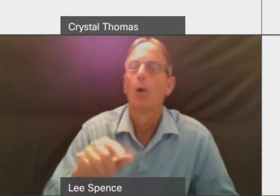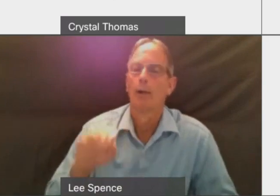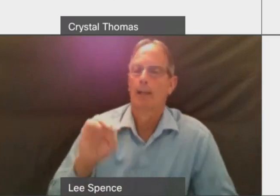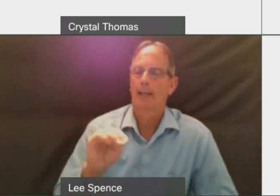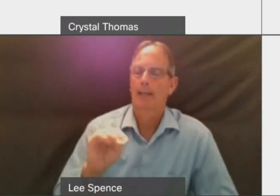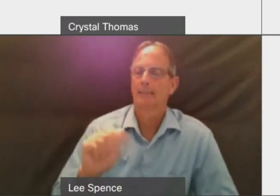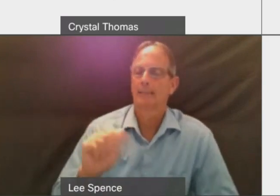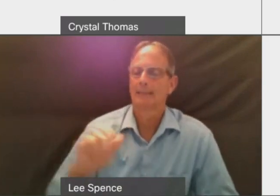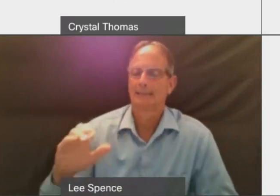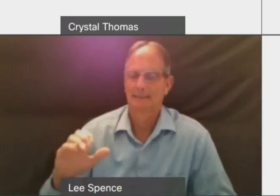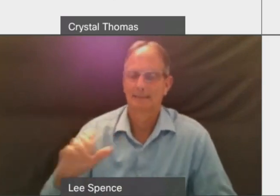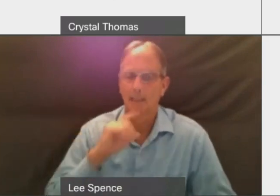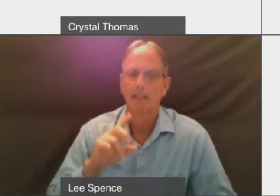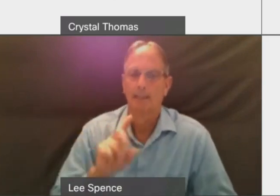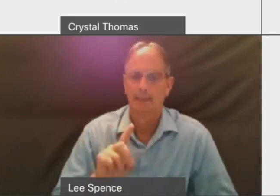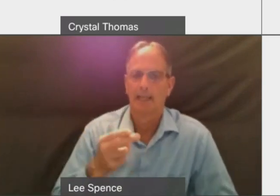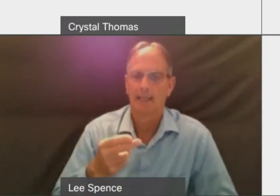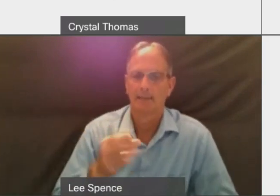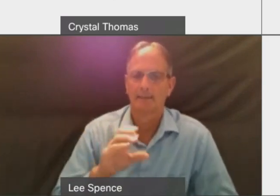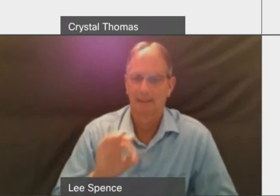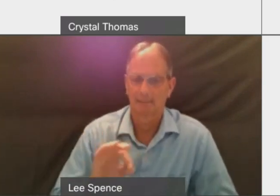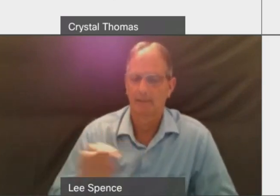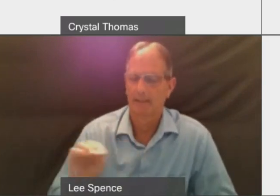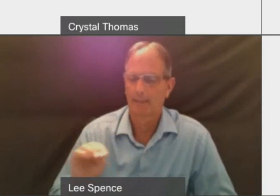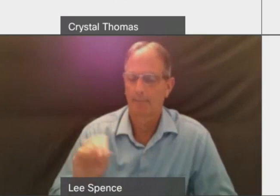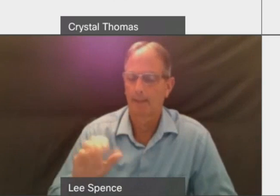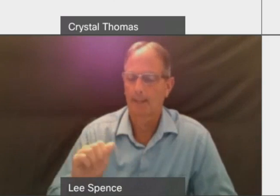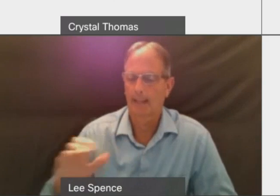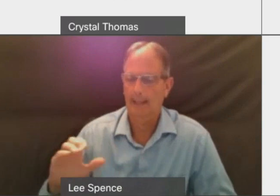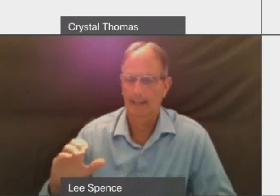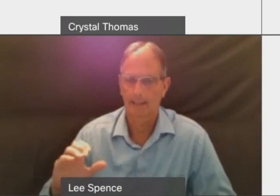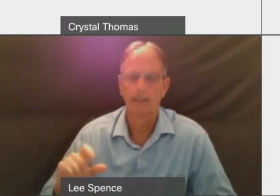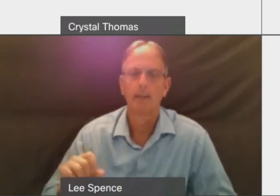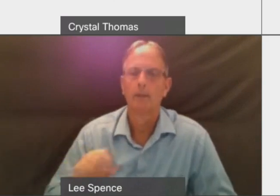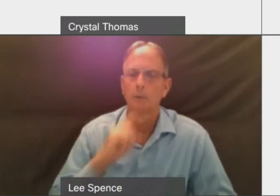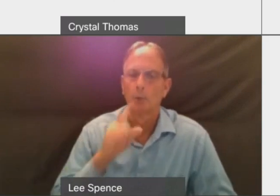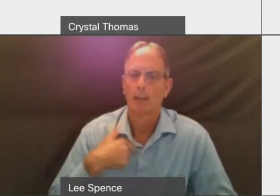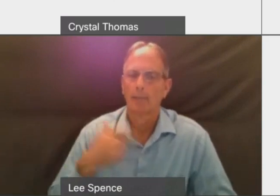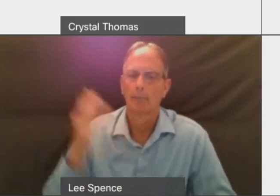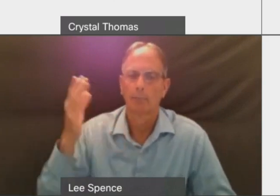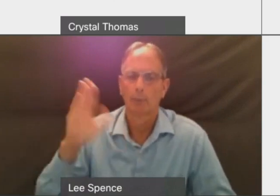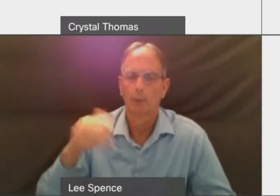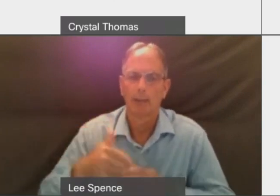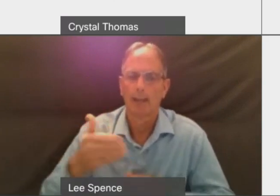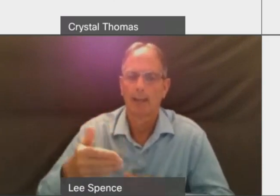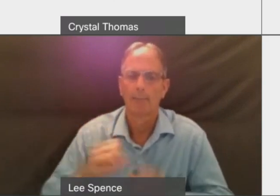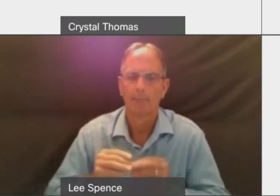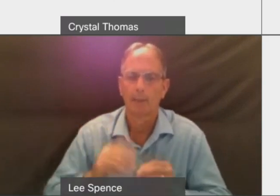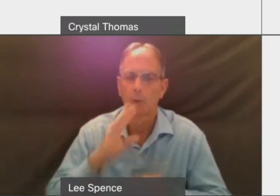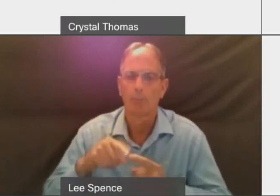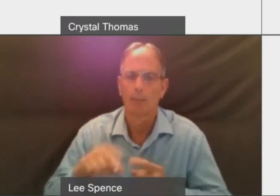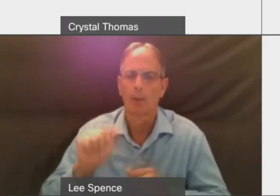at DHCF. There will also be a presentation at their next meeting about the ARPA funds that